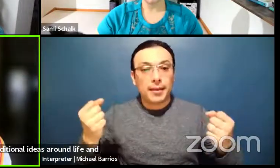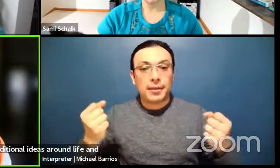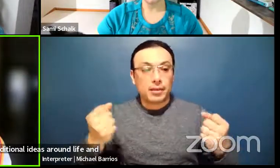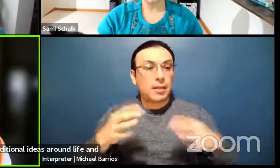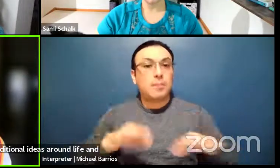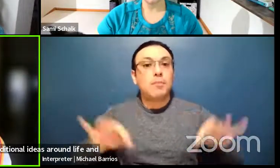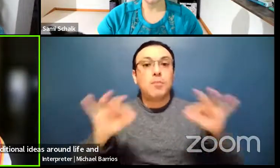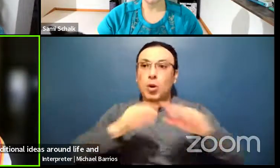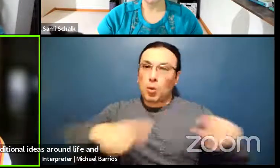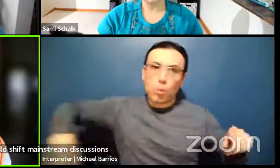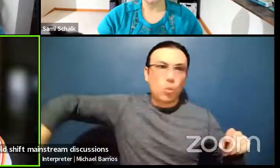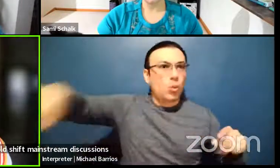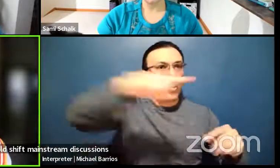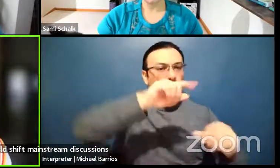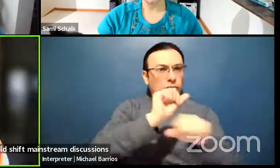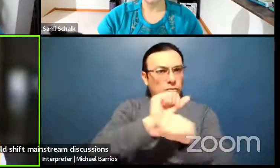responsibility?